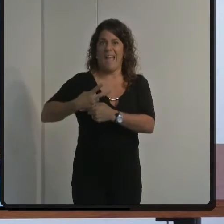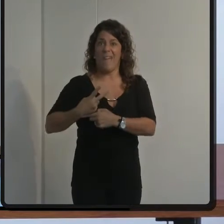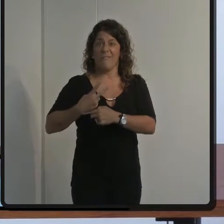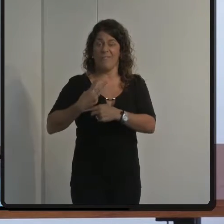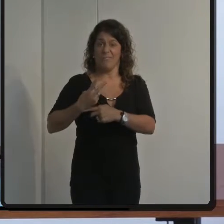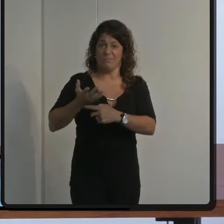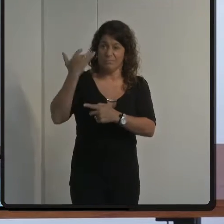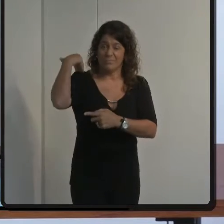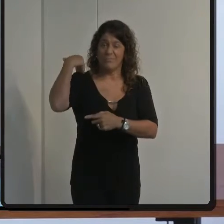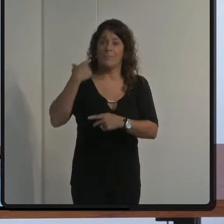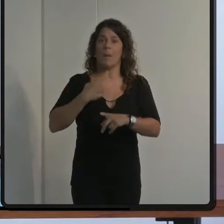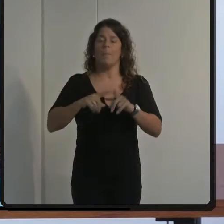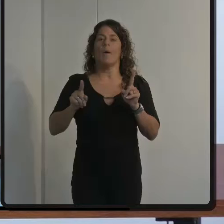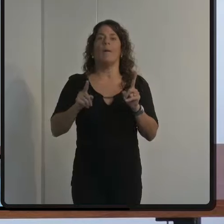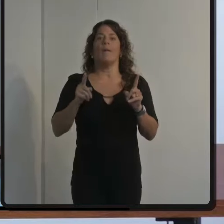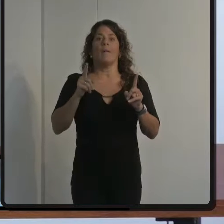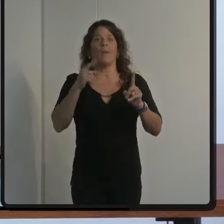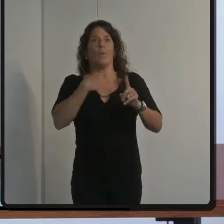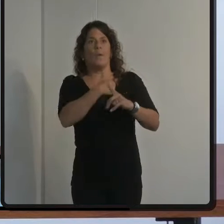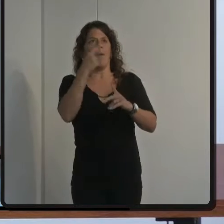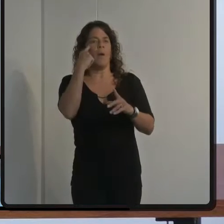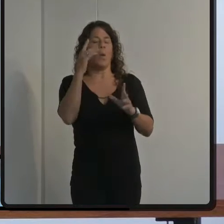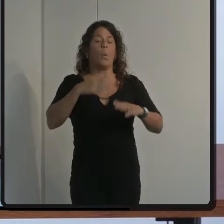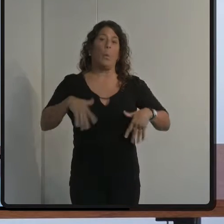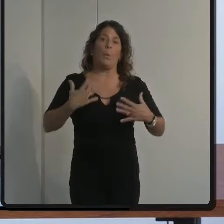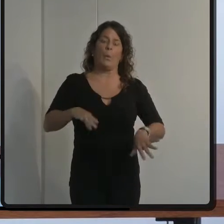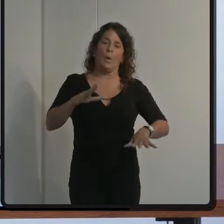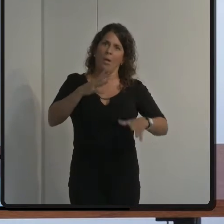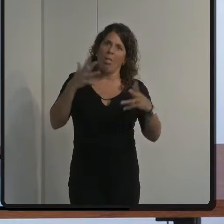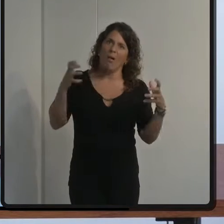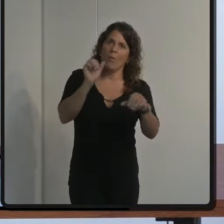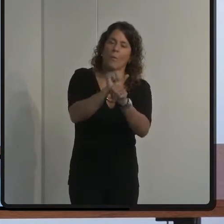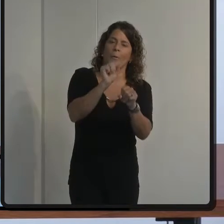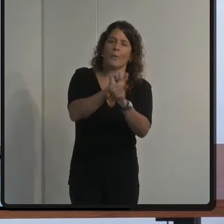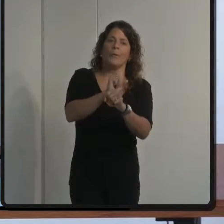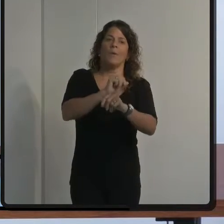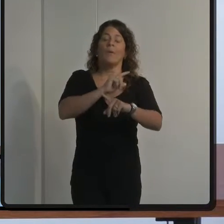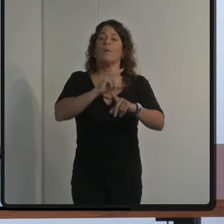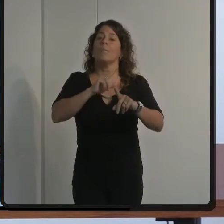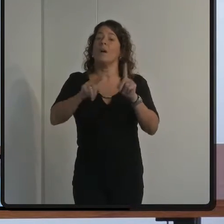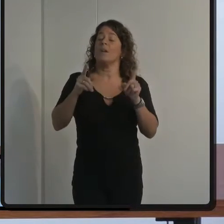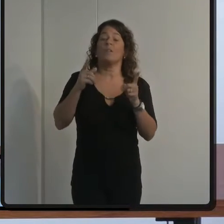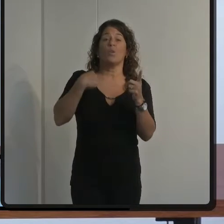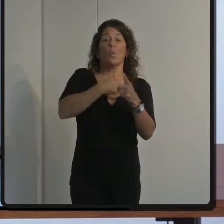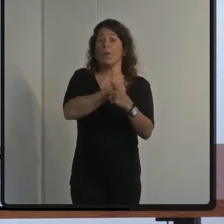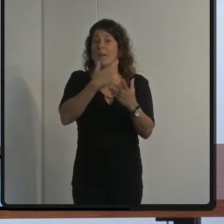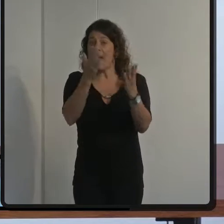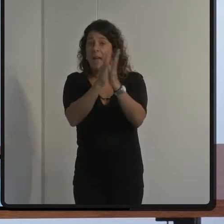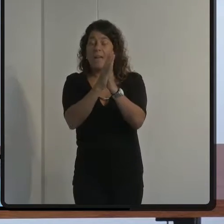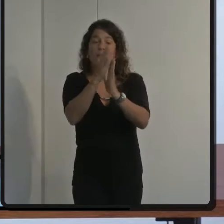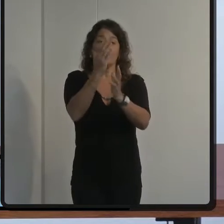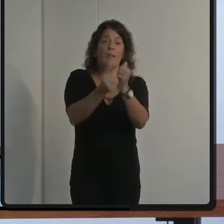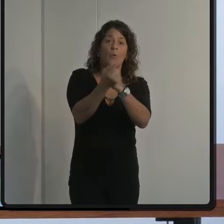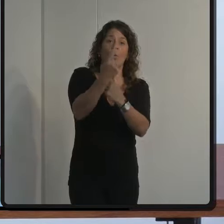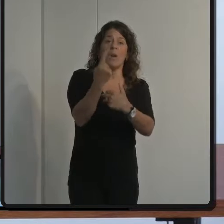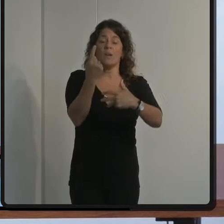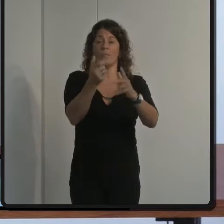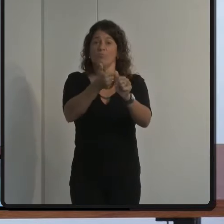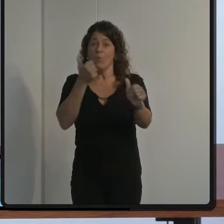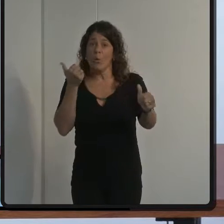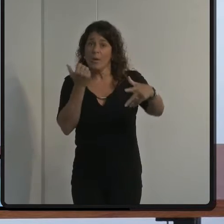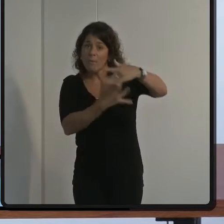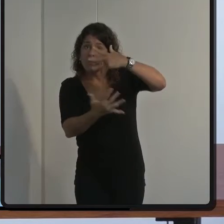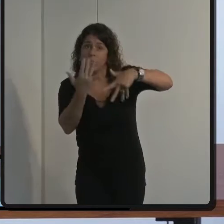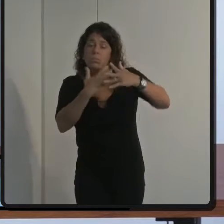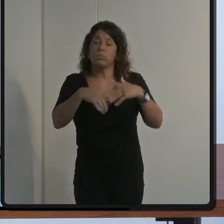ambitious goal. The path to achieving that goal was through each of us reducing our activities, wearing masks, maintaining physical